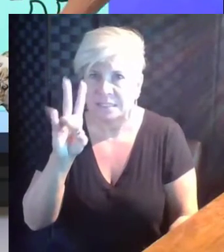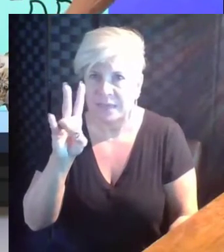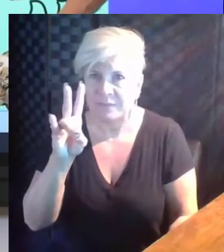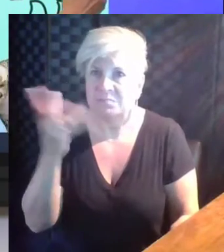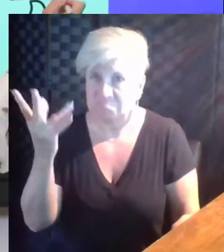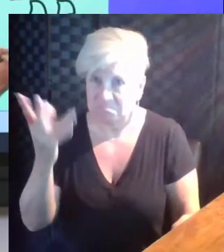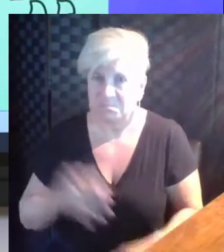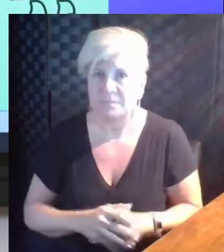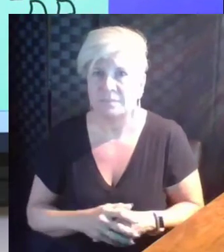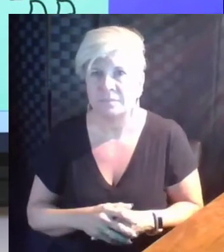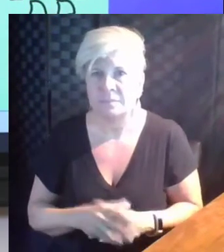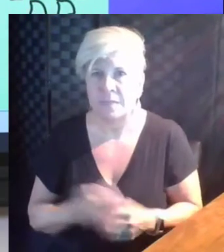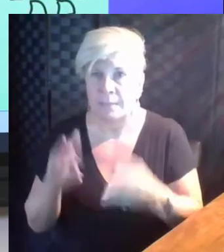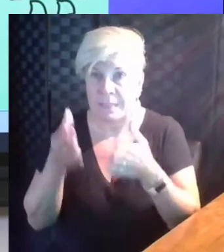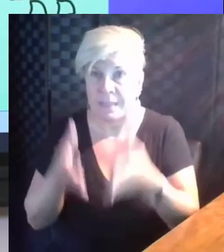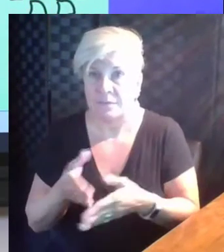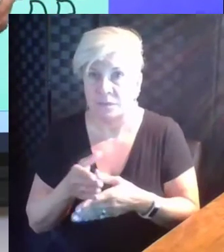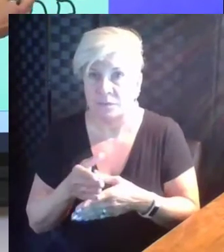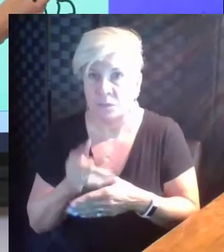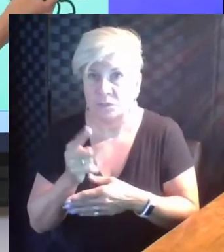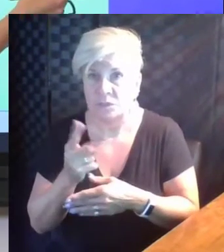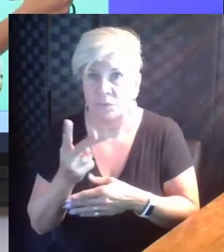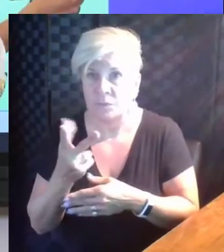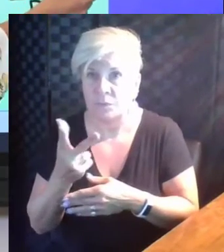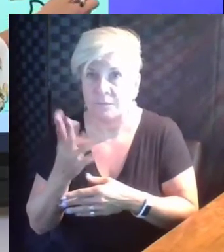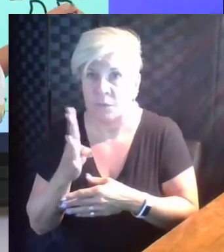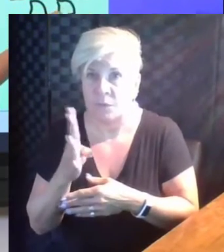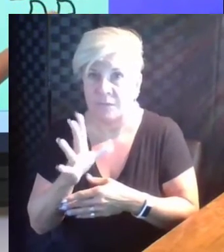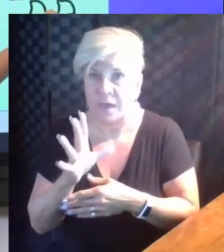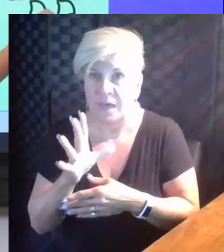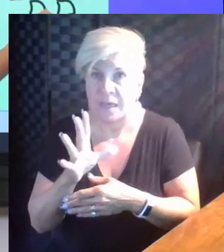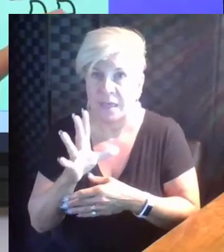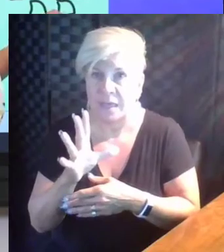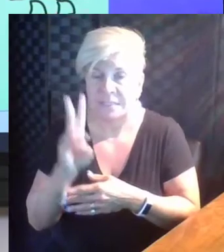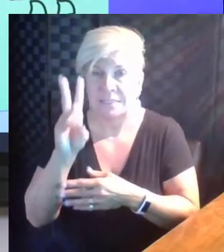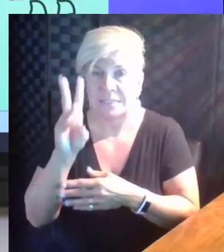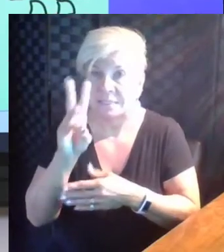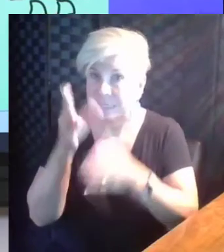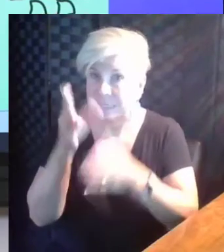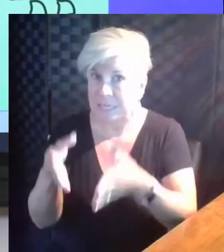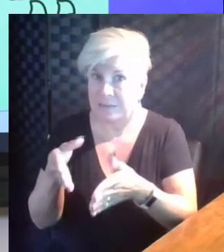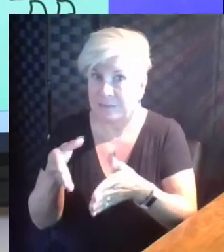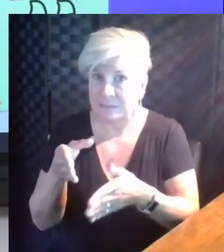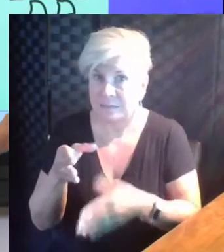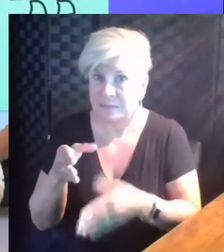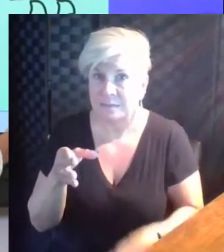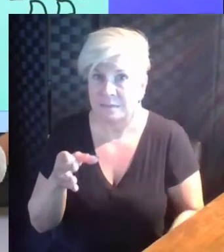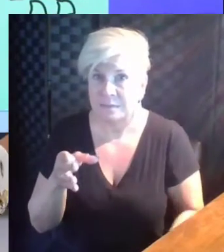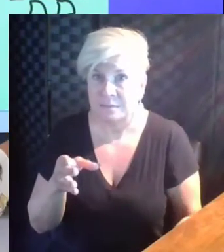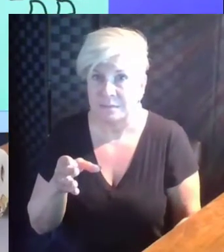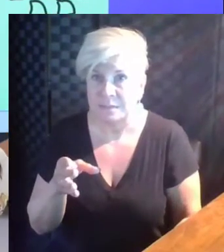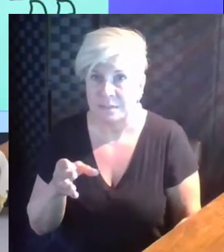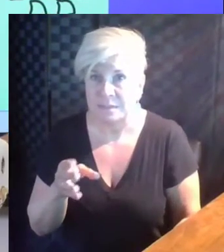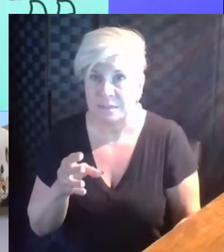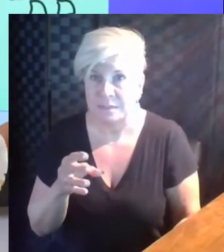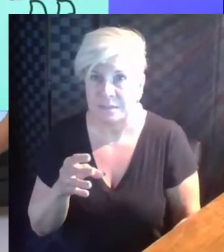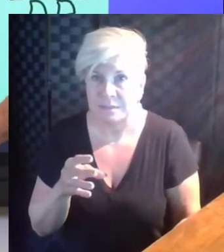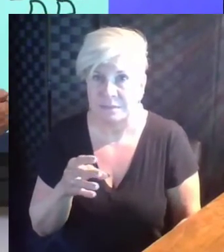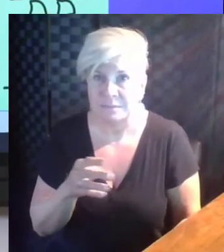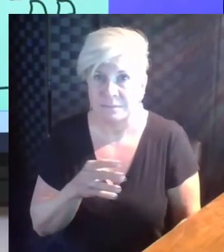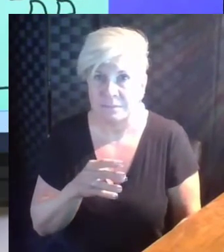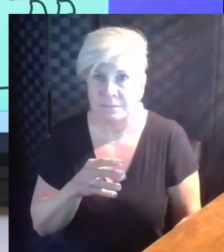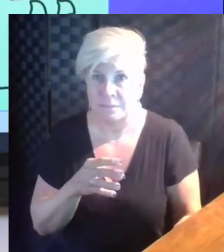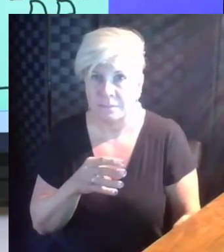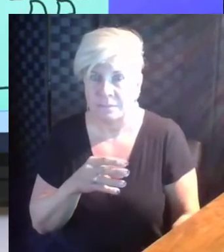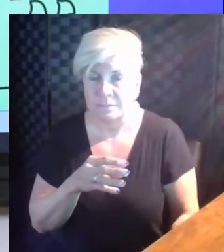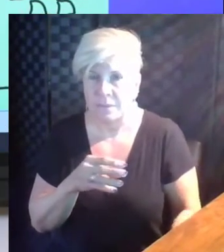6, 7. Well, how many do I have left? 1, 2, 3, 4, 5, 6. I've got 6 left. I'm going to put that right down